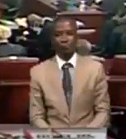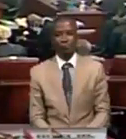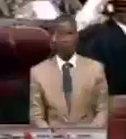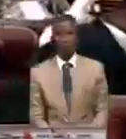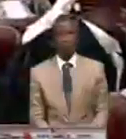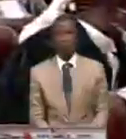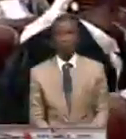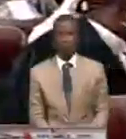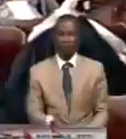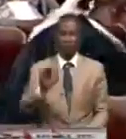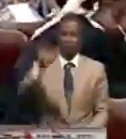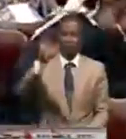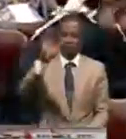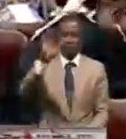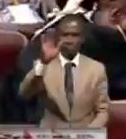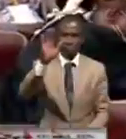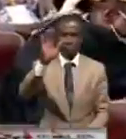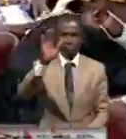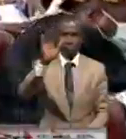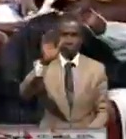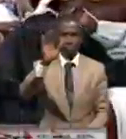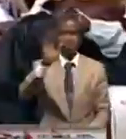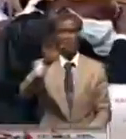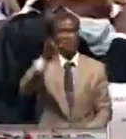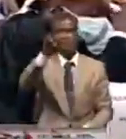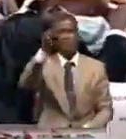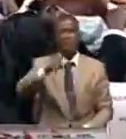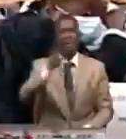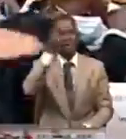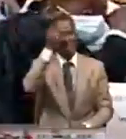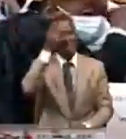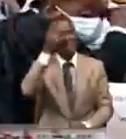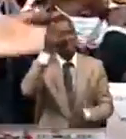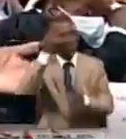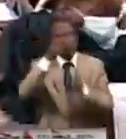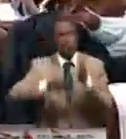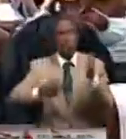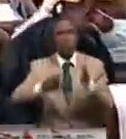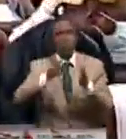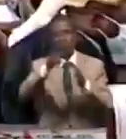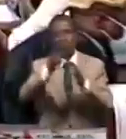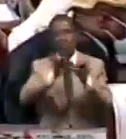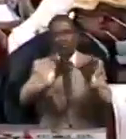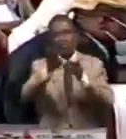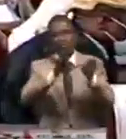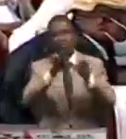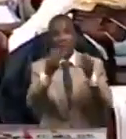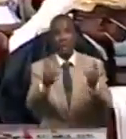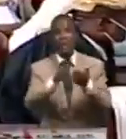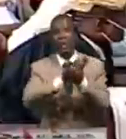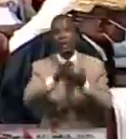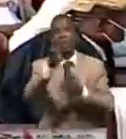respectfully, we need to understand the nature of what is being put forward clearly.